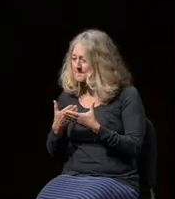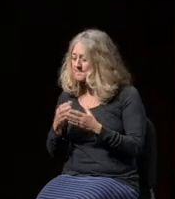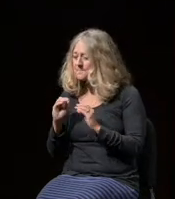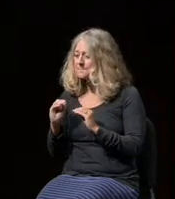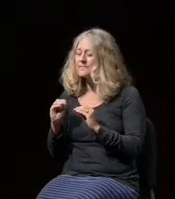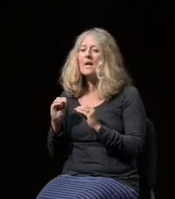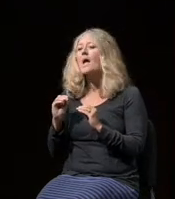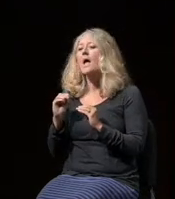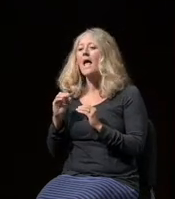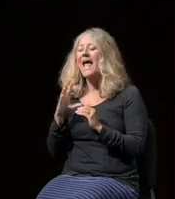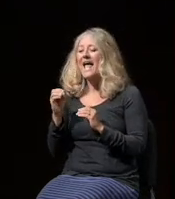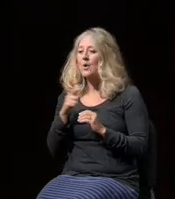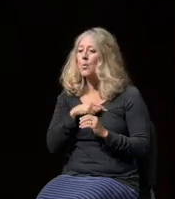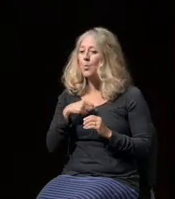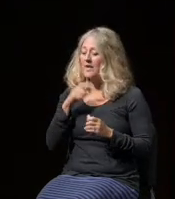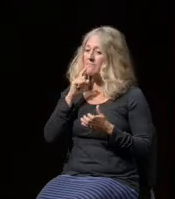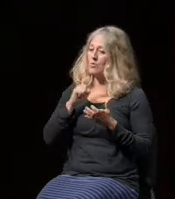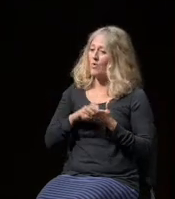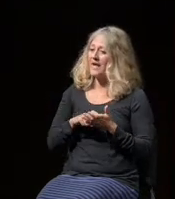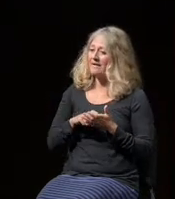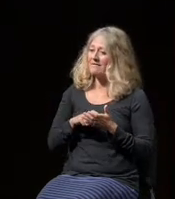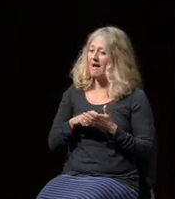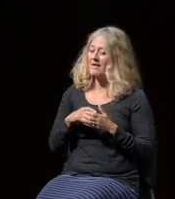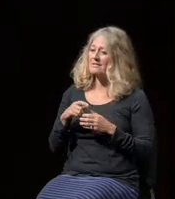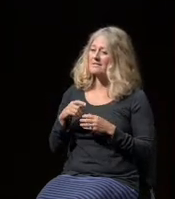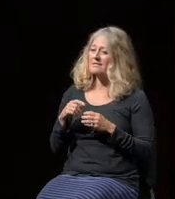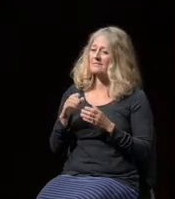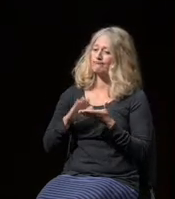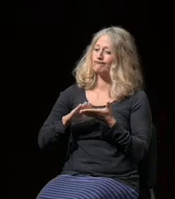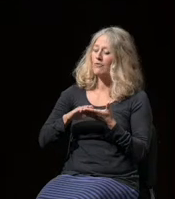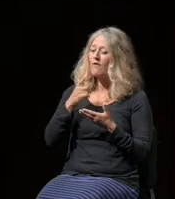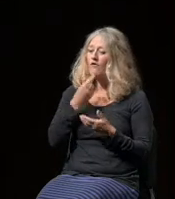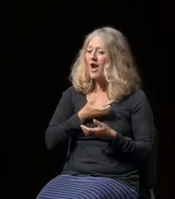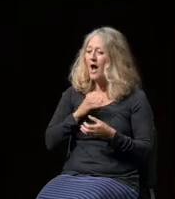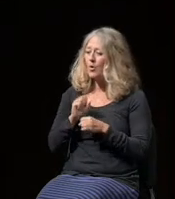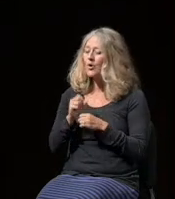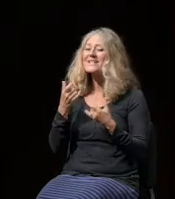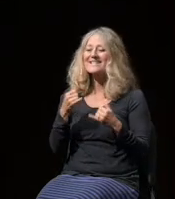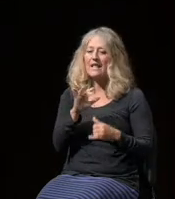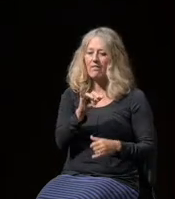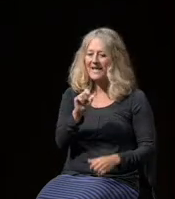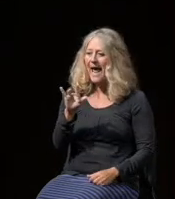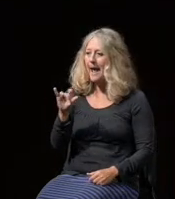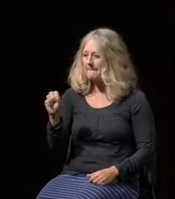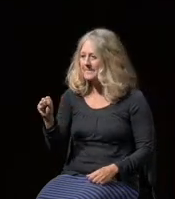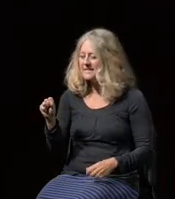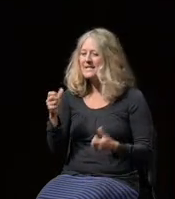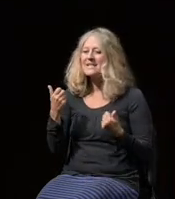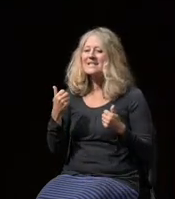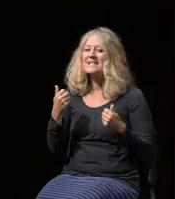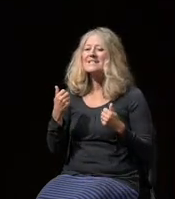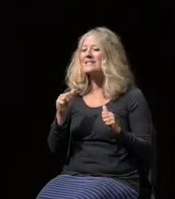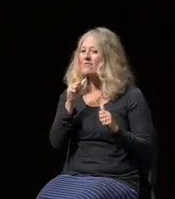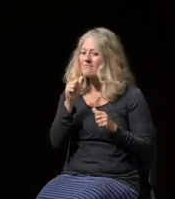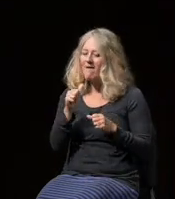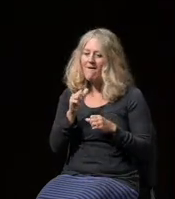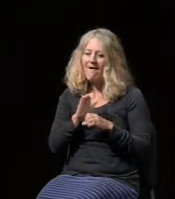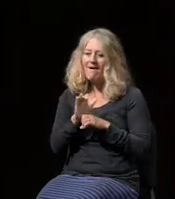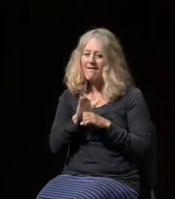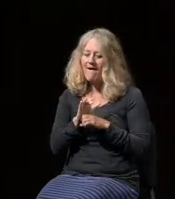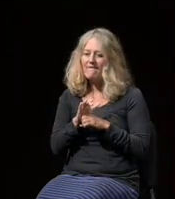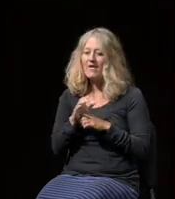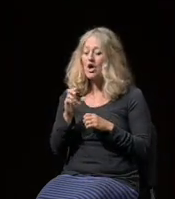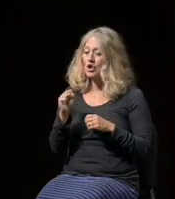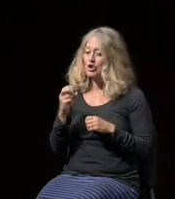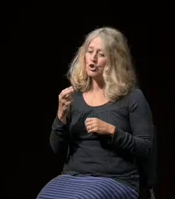work. But there are still some gaps, there are still some shortfalls, and when we leave shortfalls